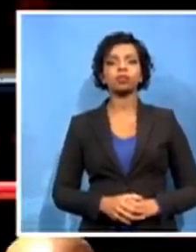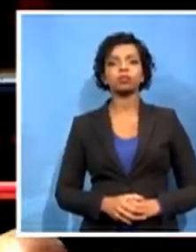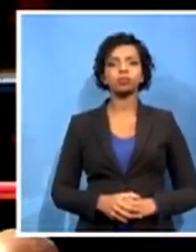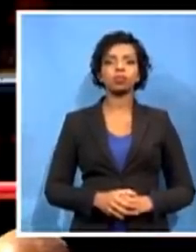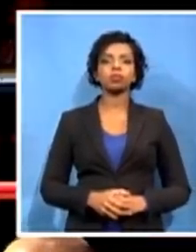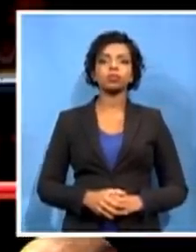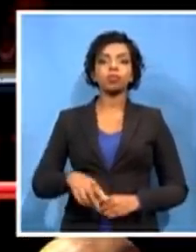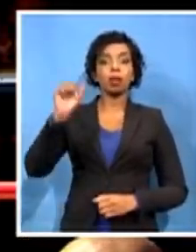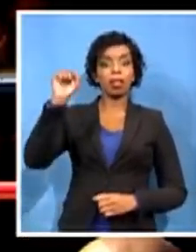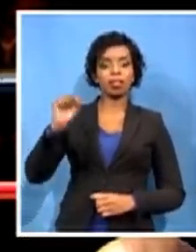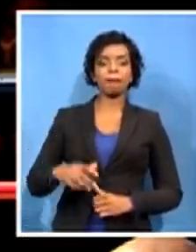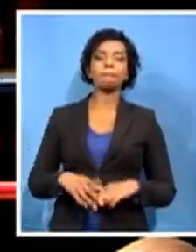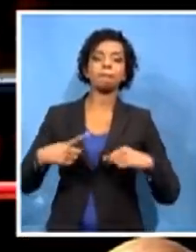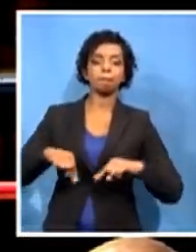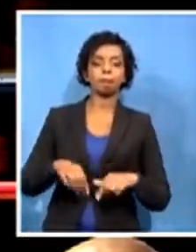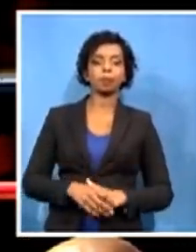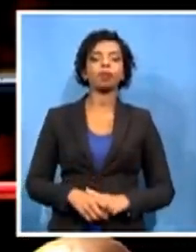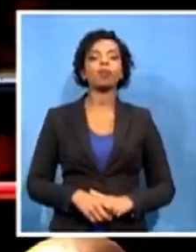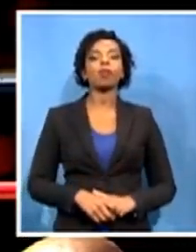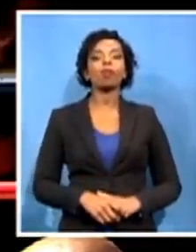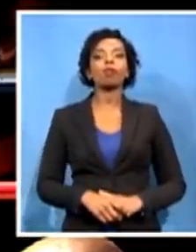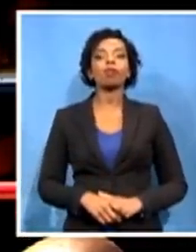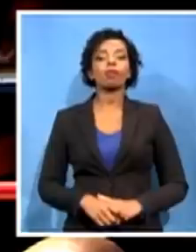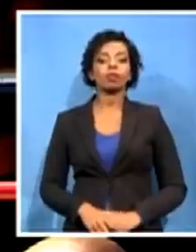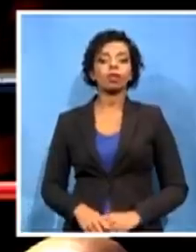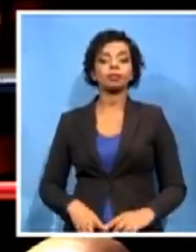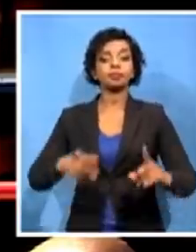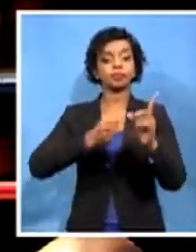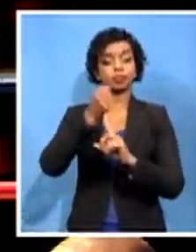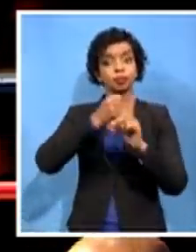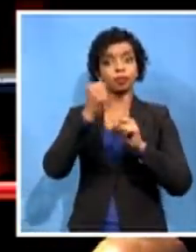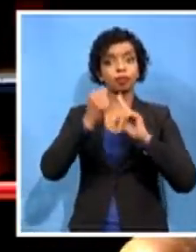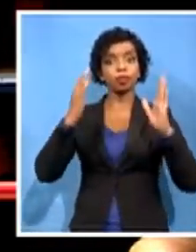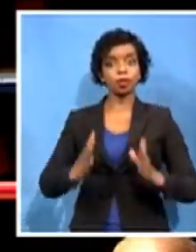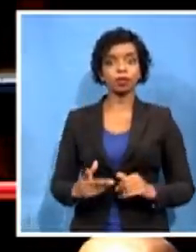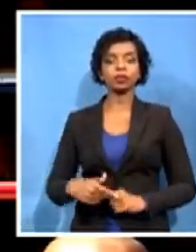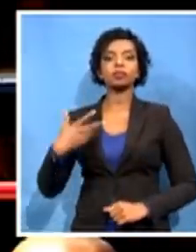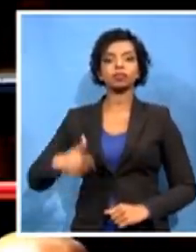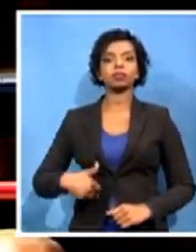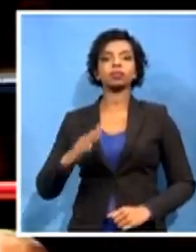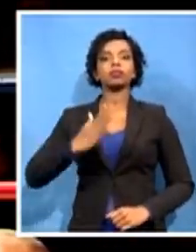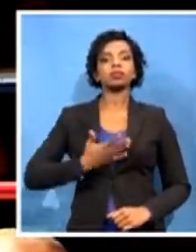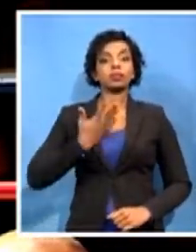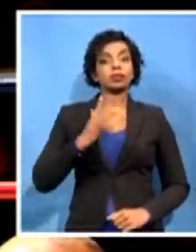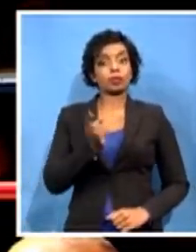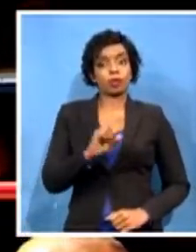Fighters, I just want to take you back to 2013.